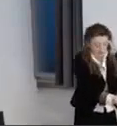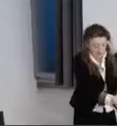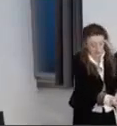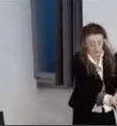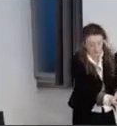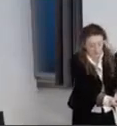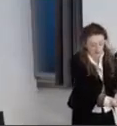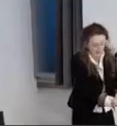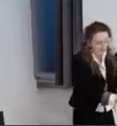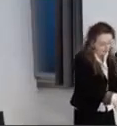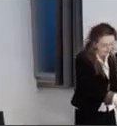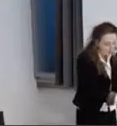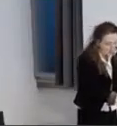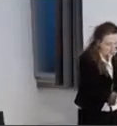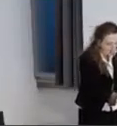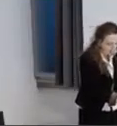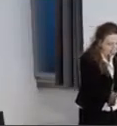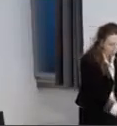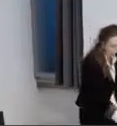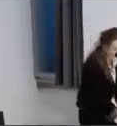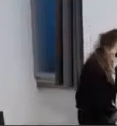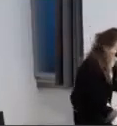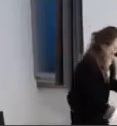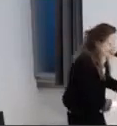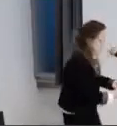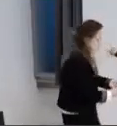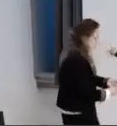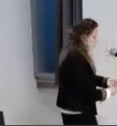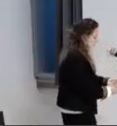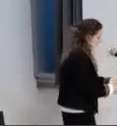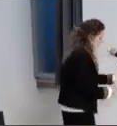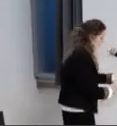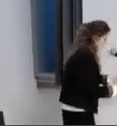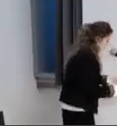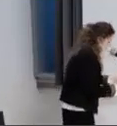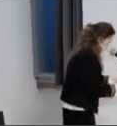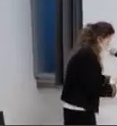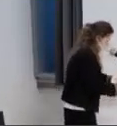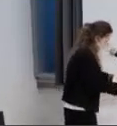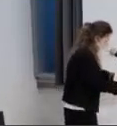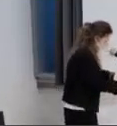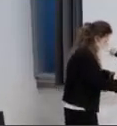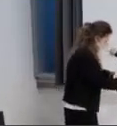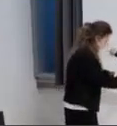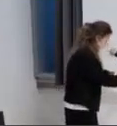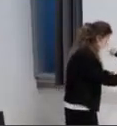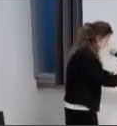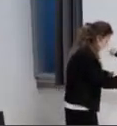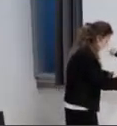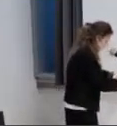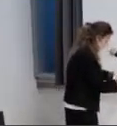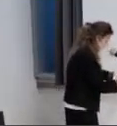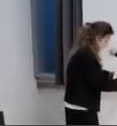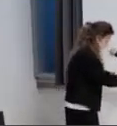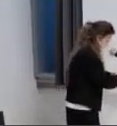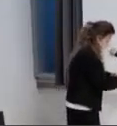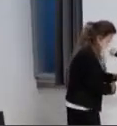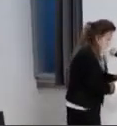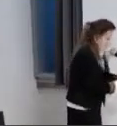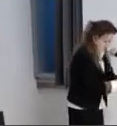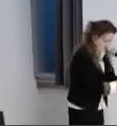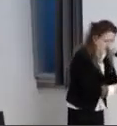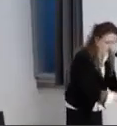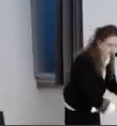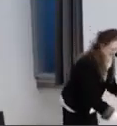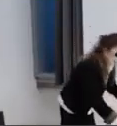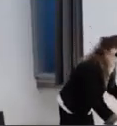much as you can with a mask. I mean, it's sufficiently powerful that I imagine you will probably still manage to smell it, I hope.